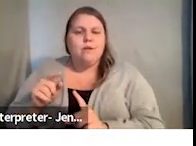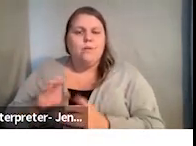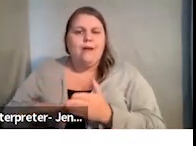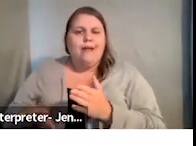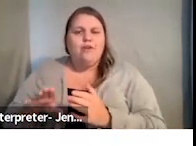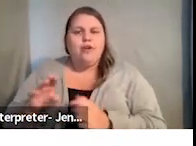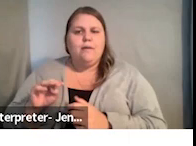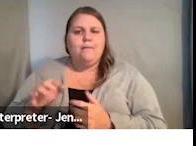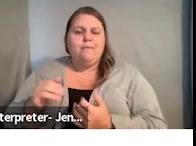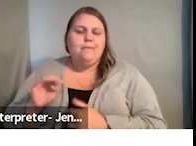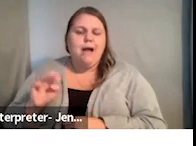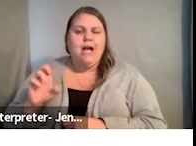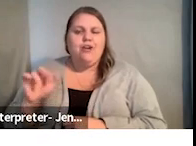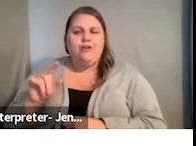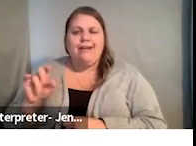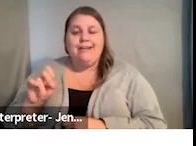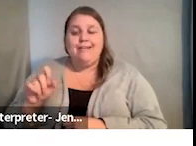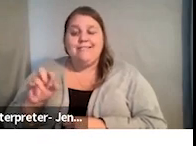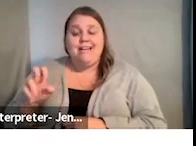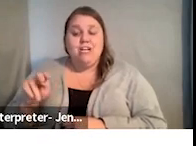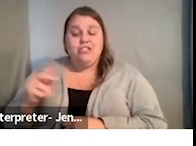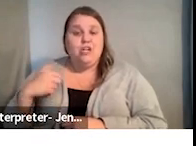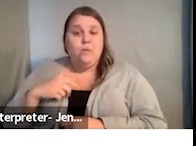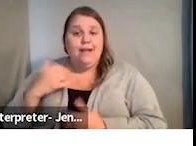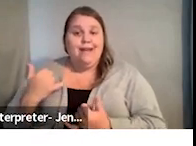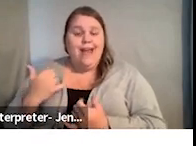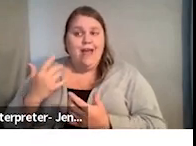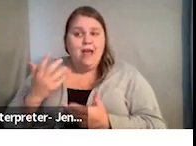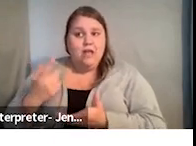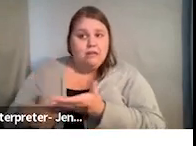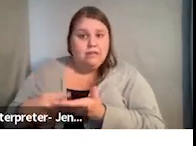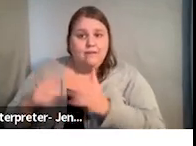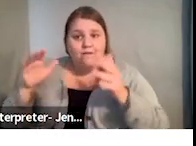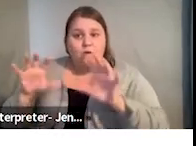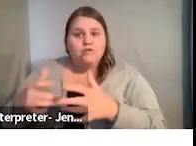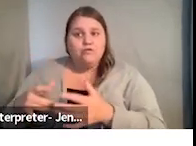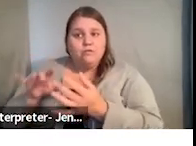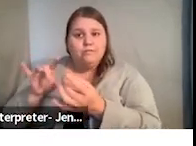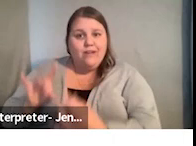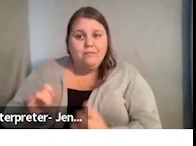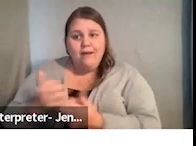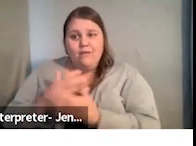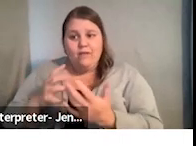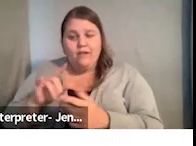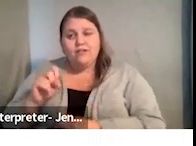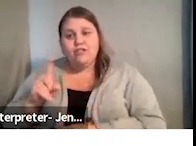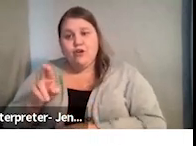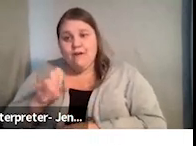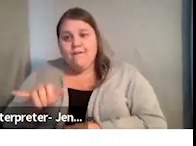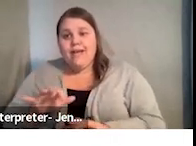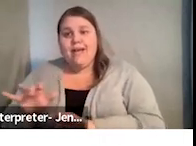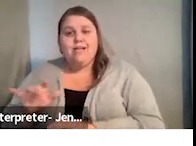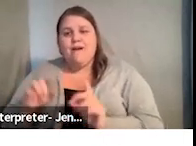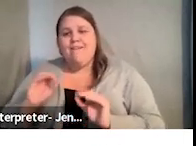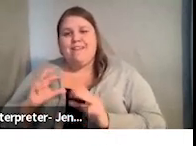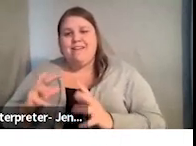Just getting the feedback from those focus groups at the moment and holding some surveys and things like that, Nate. So I don't have